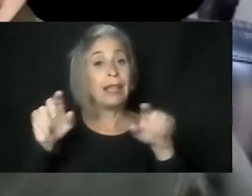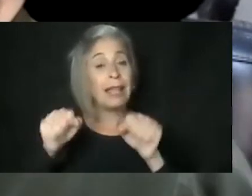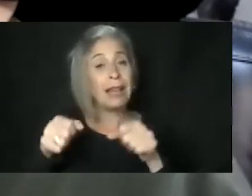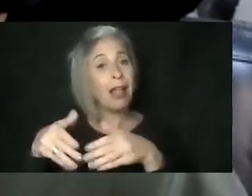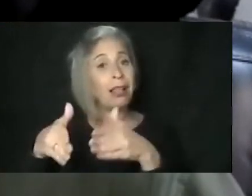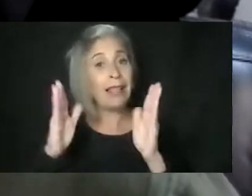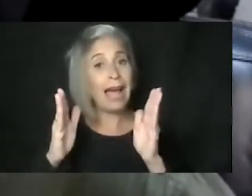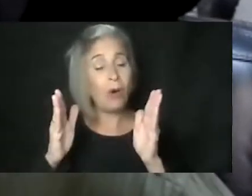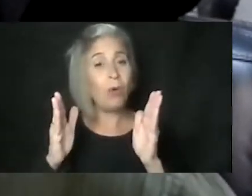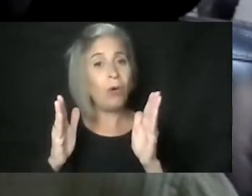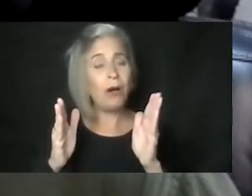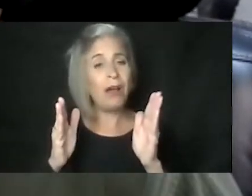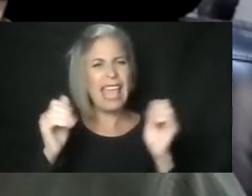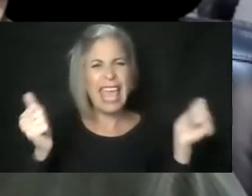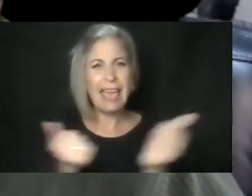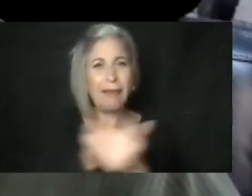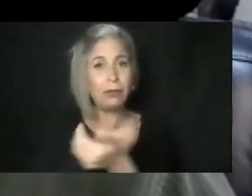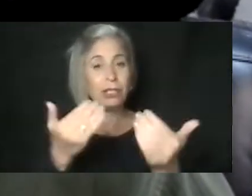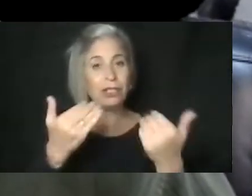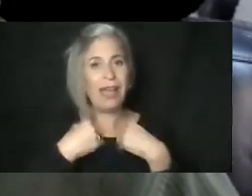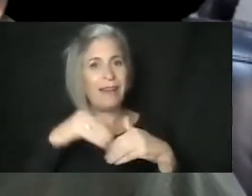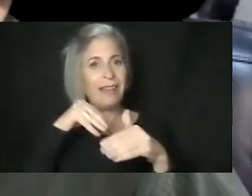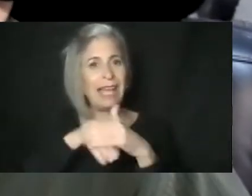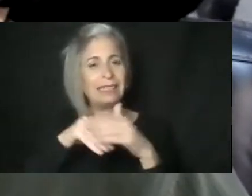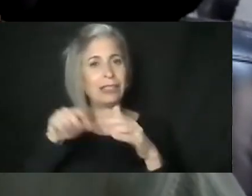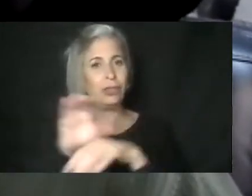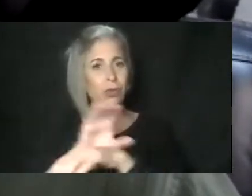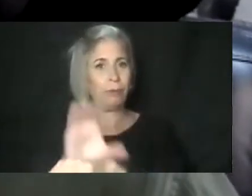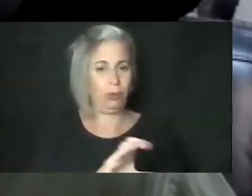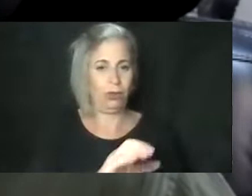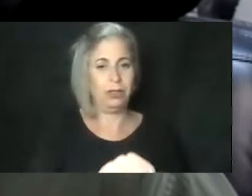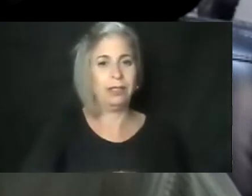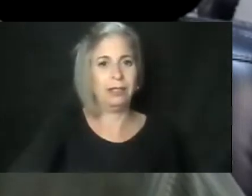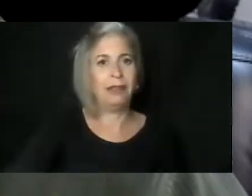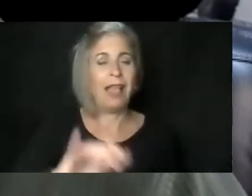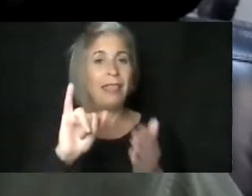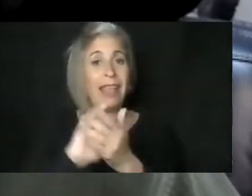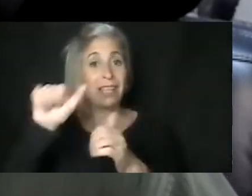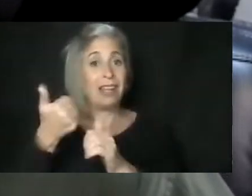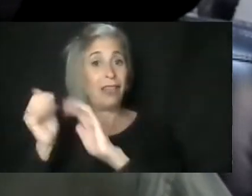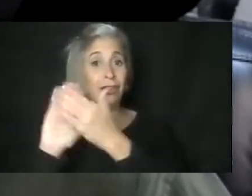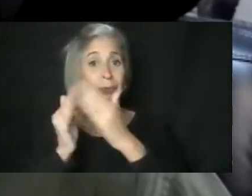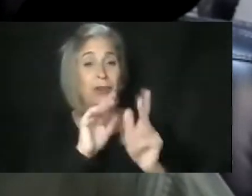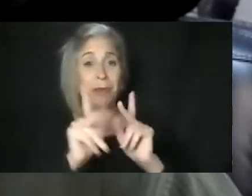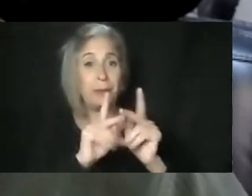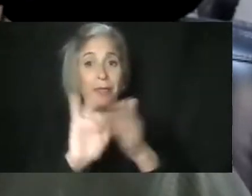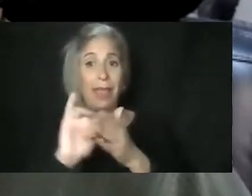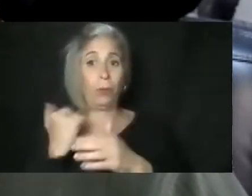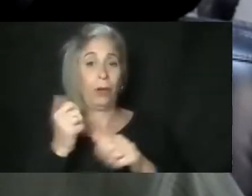allow everyone to have access to computers, and so that's another community of folks that we work with